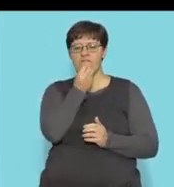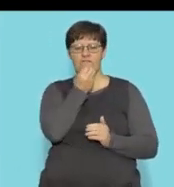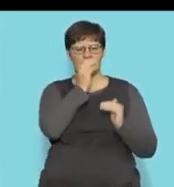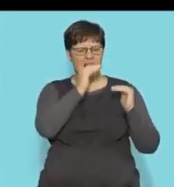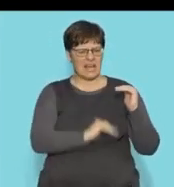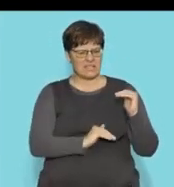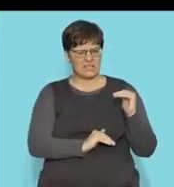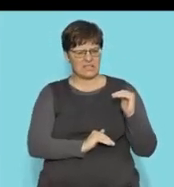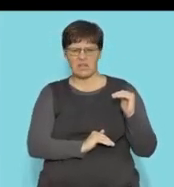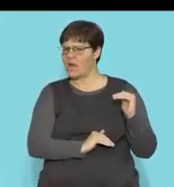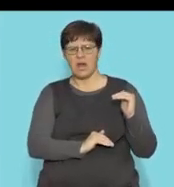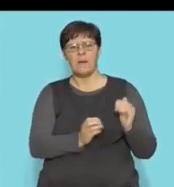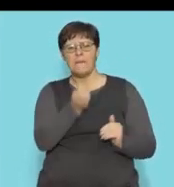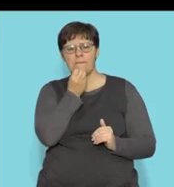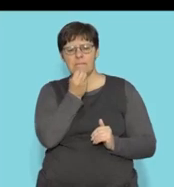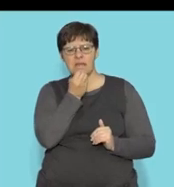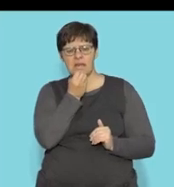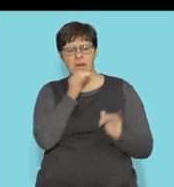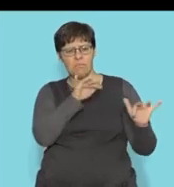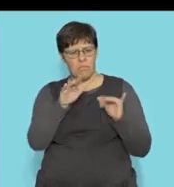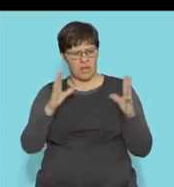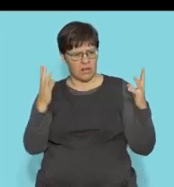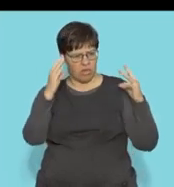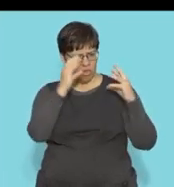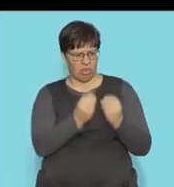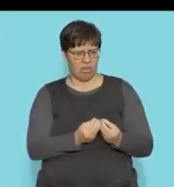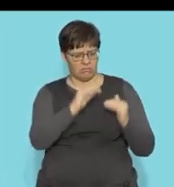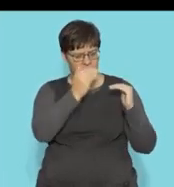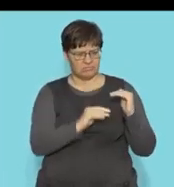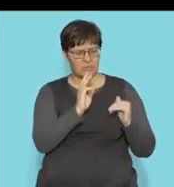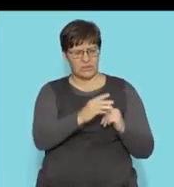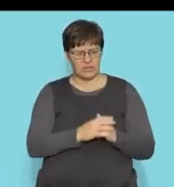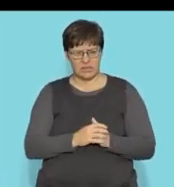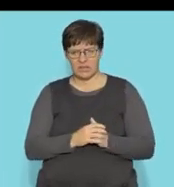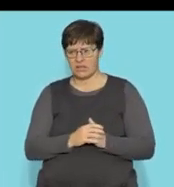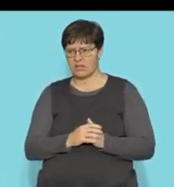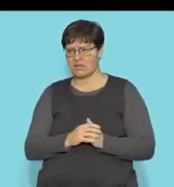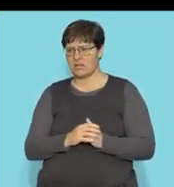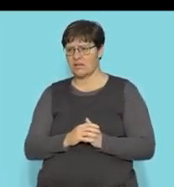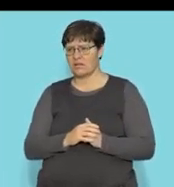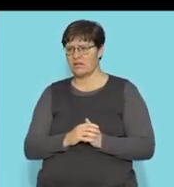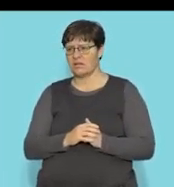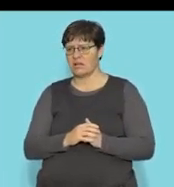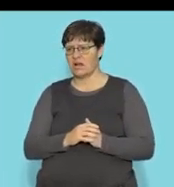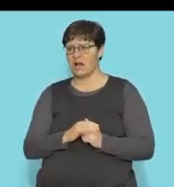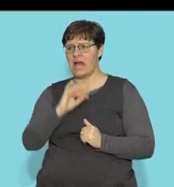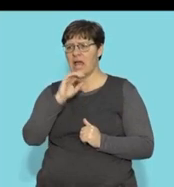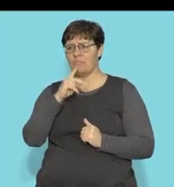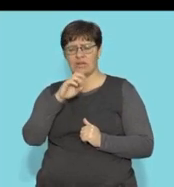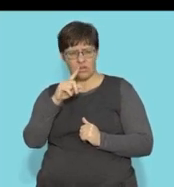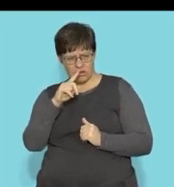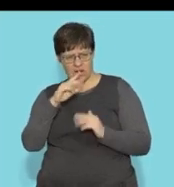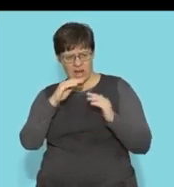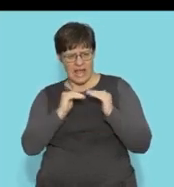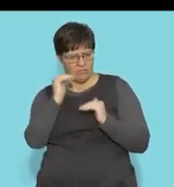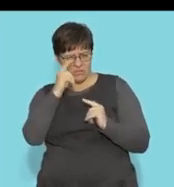in food supply, that's going to decrease my population size. An increase in predation is